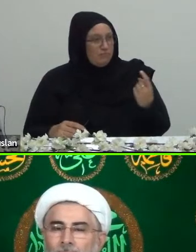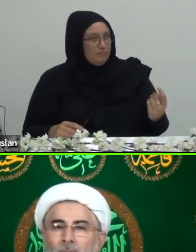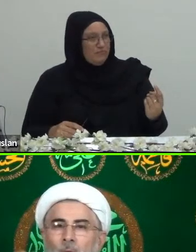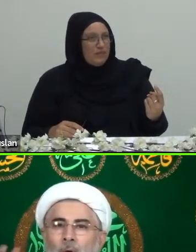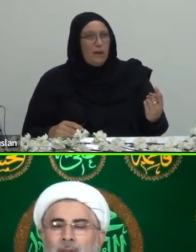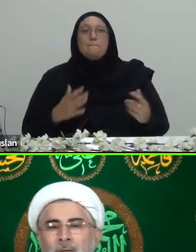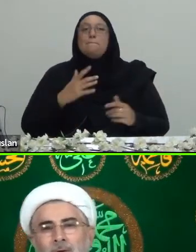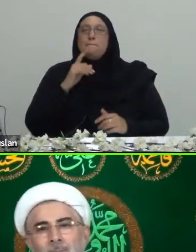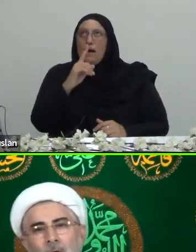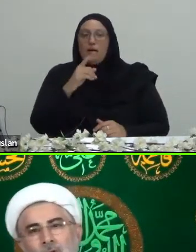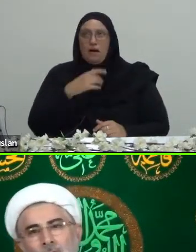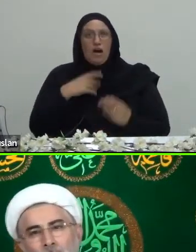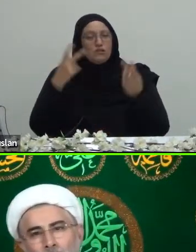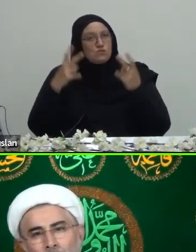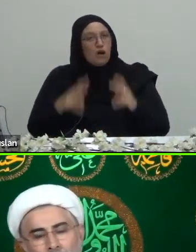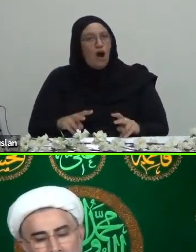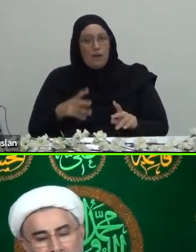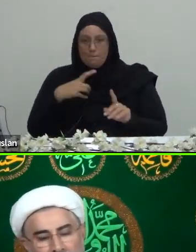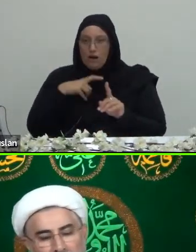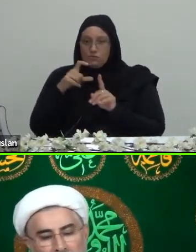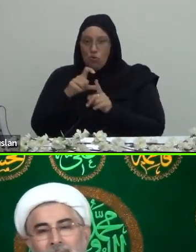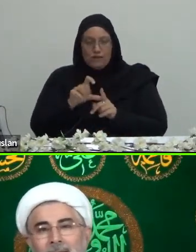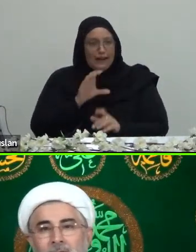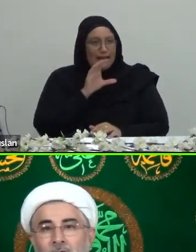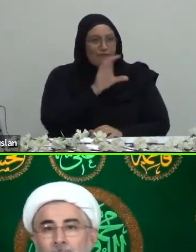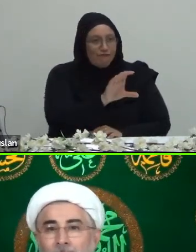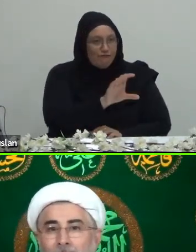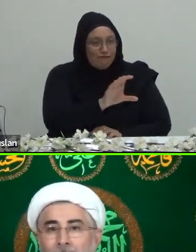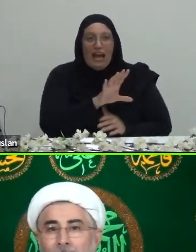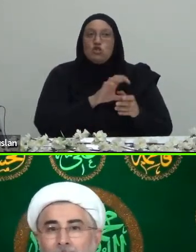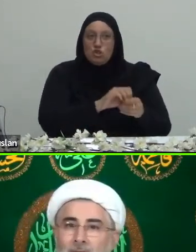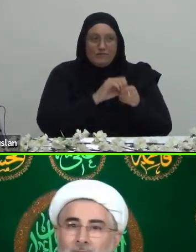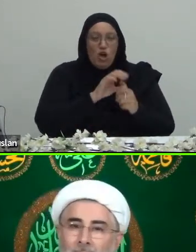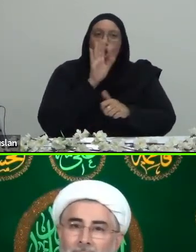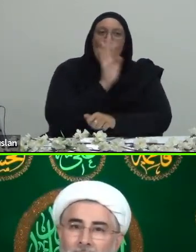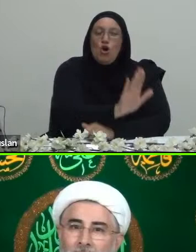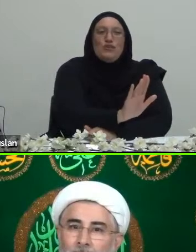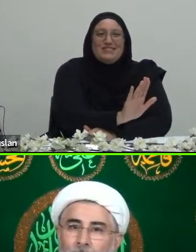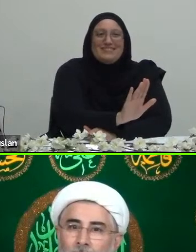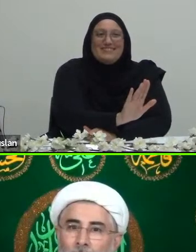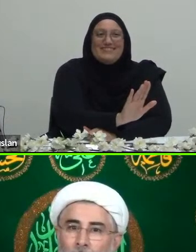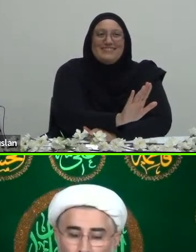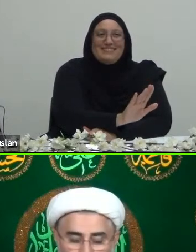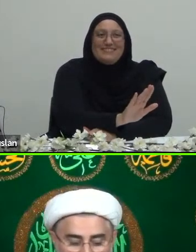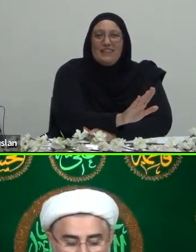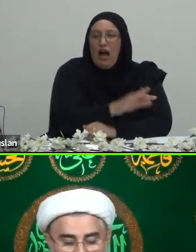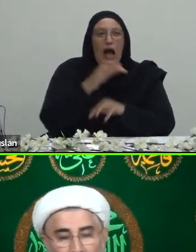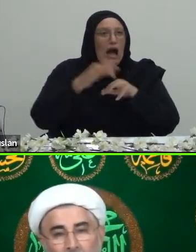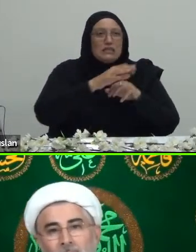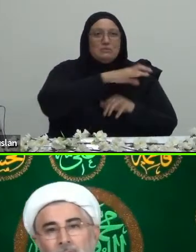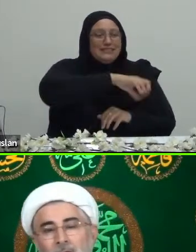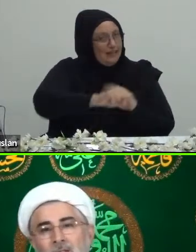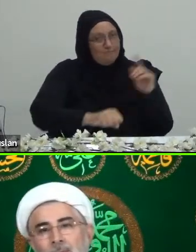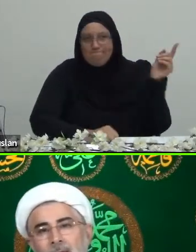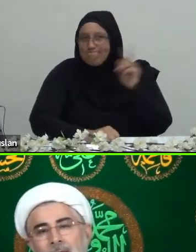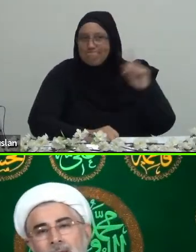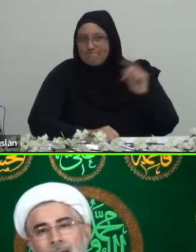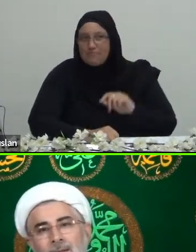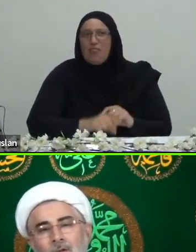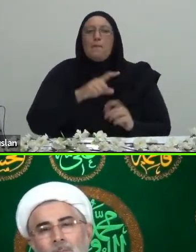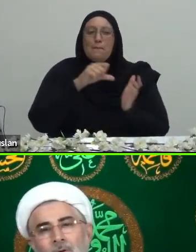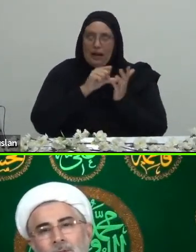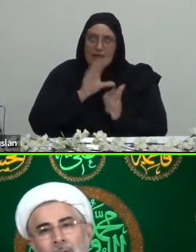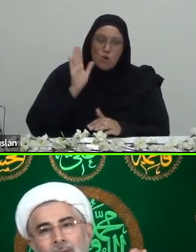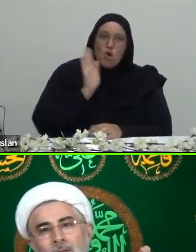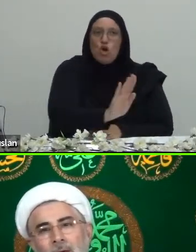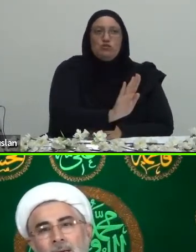hers. Whatever my son owns, he has expenses that Islam has imposed on him. He gets married. At